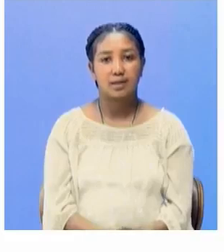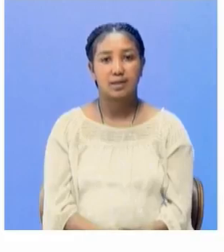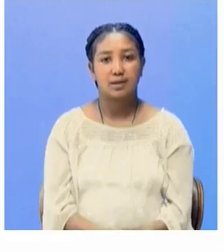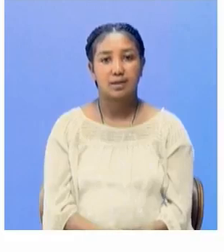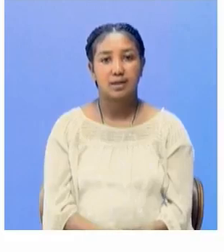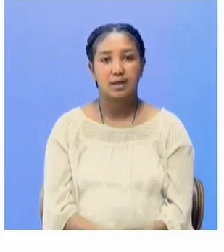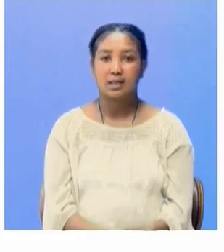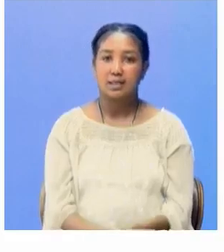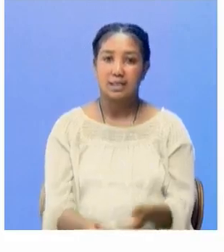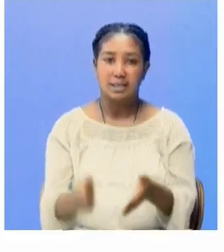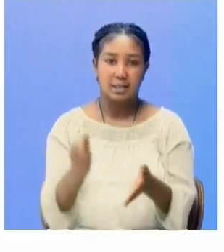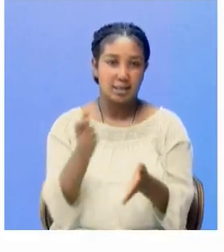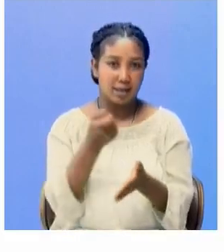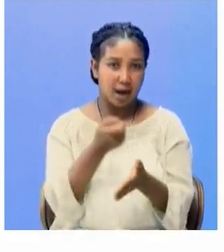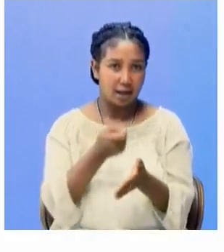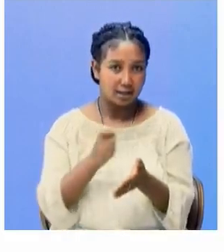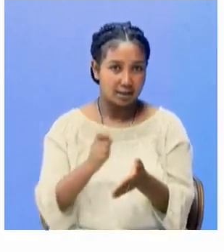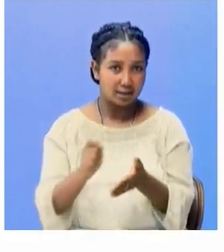Right.